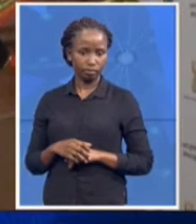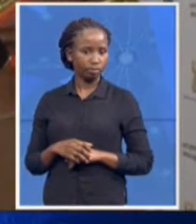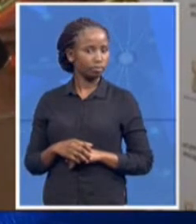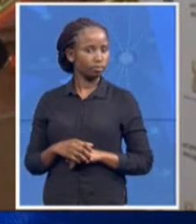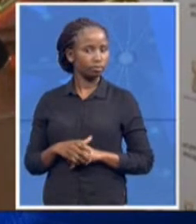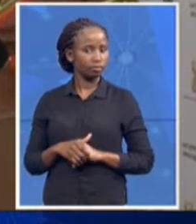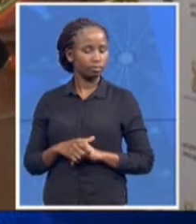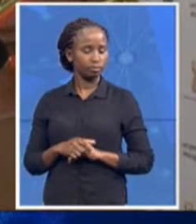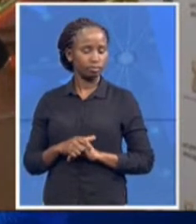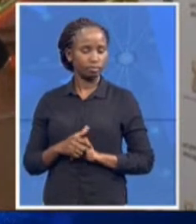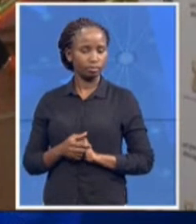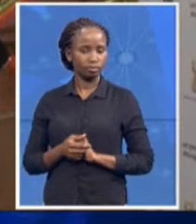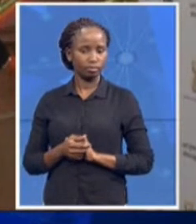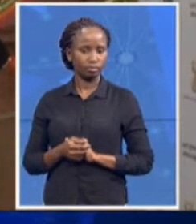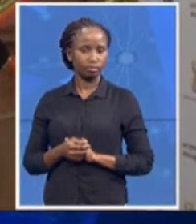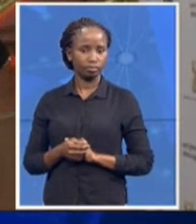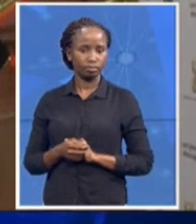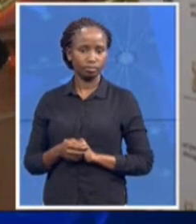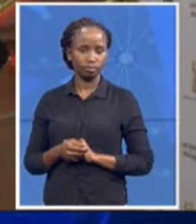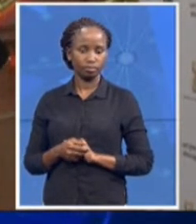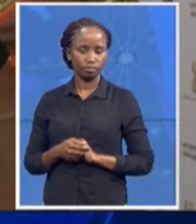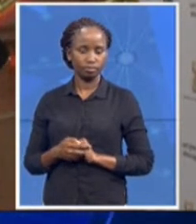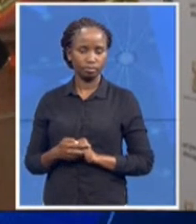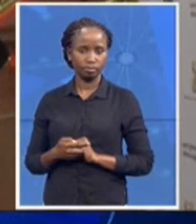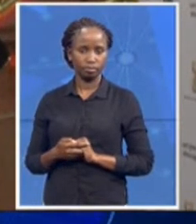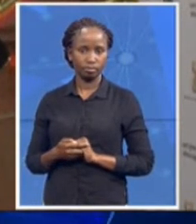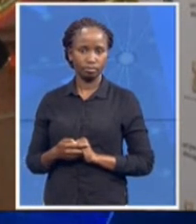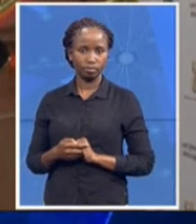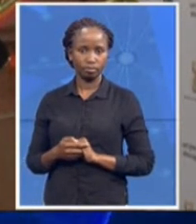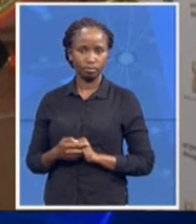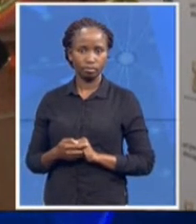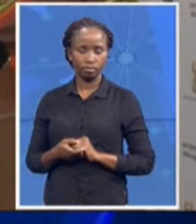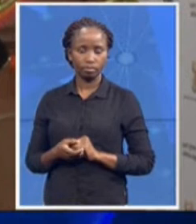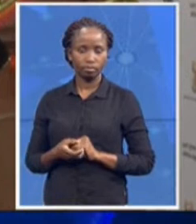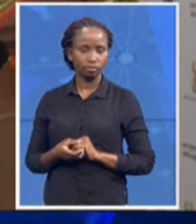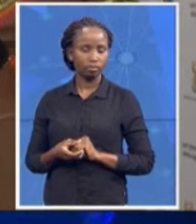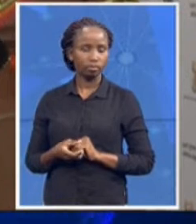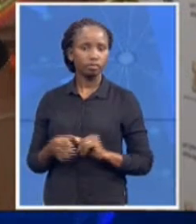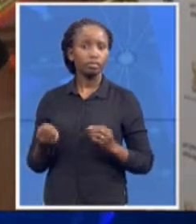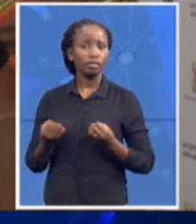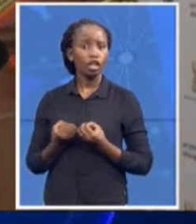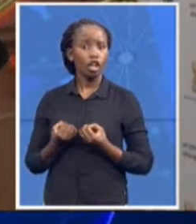report? Then how much of the money that was allocated